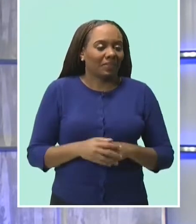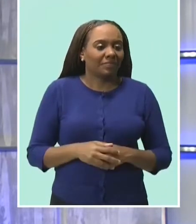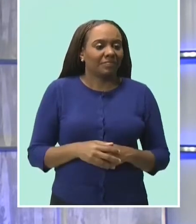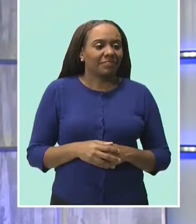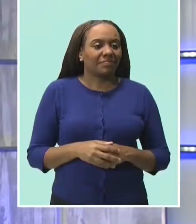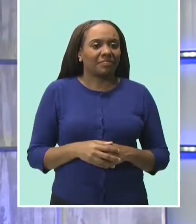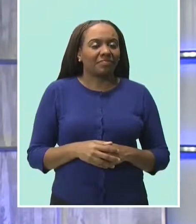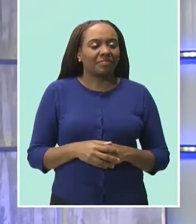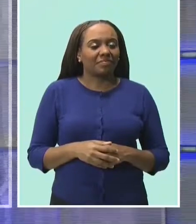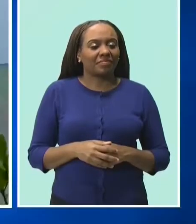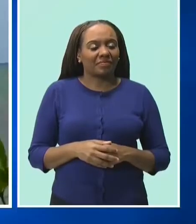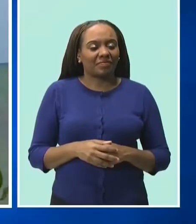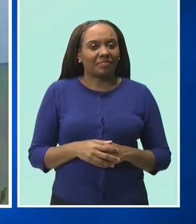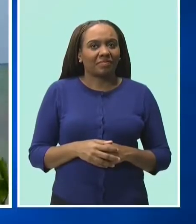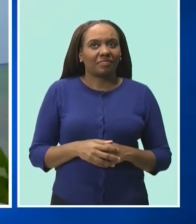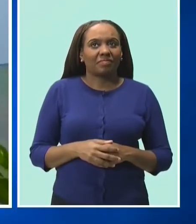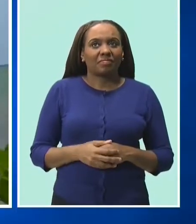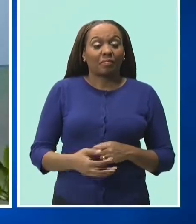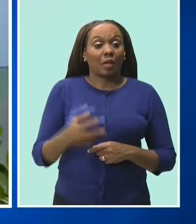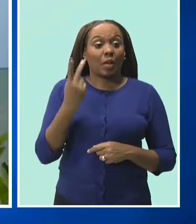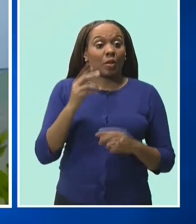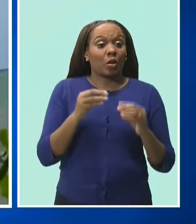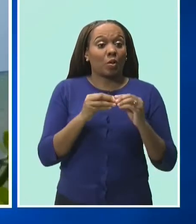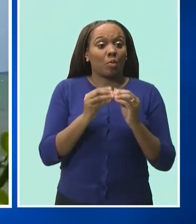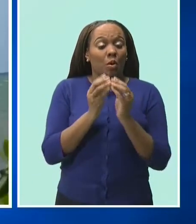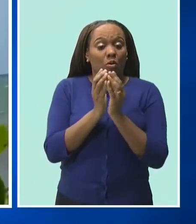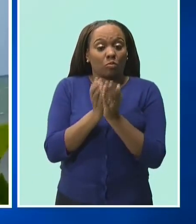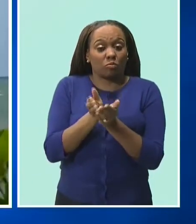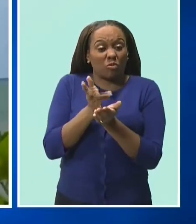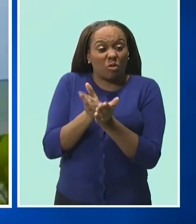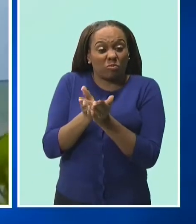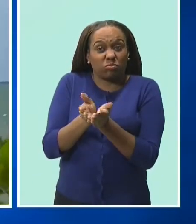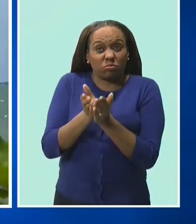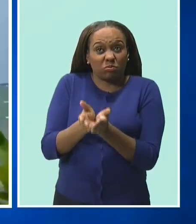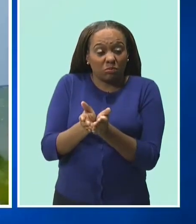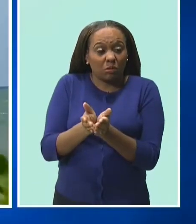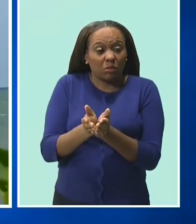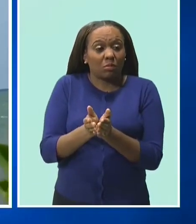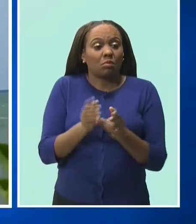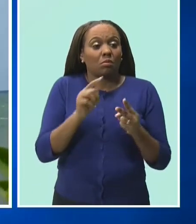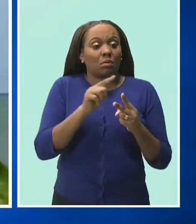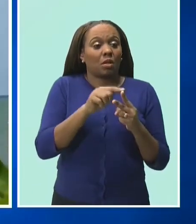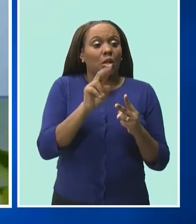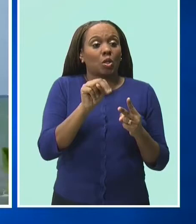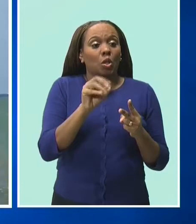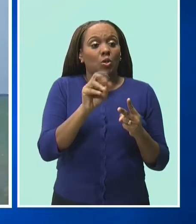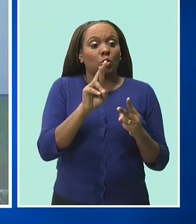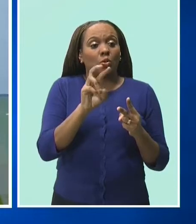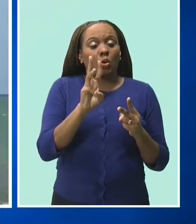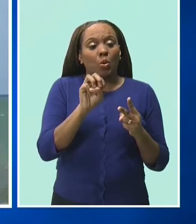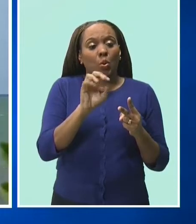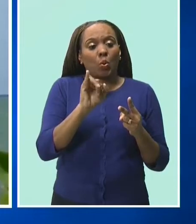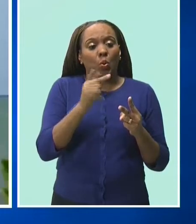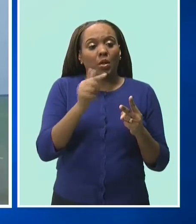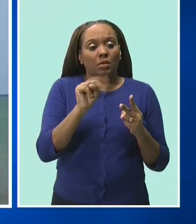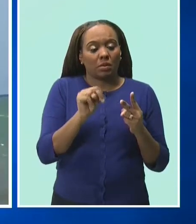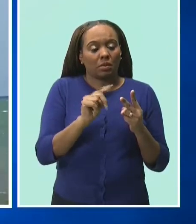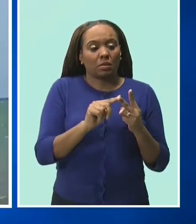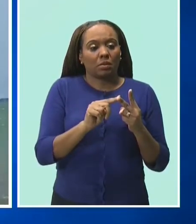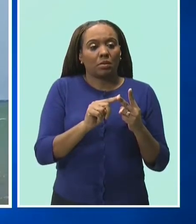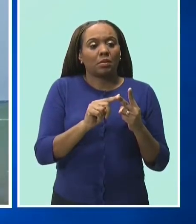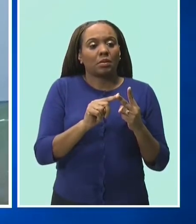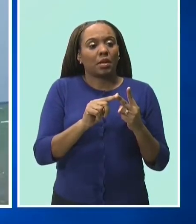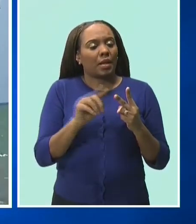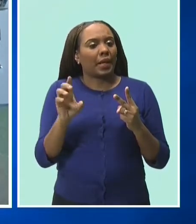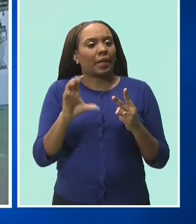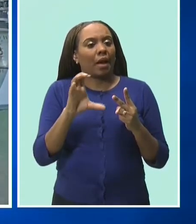reports. Two more cruise ships, Norwegian Cruise Line and Carnival Glory, have docked in Falmouth, with over